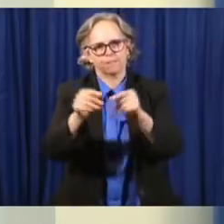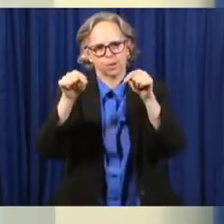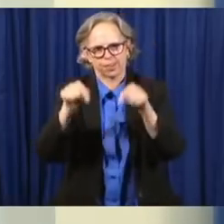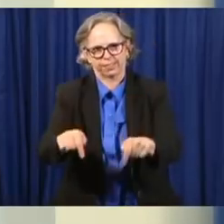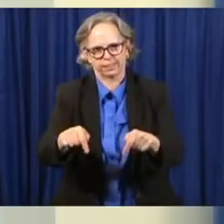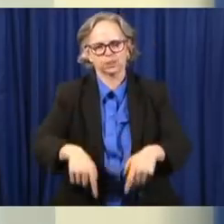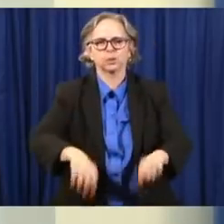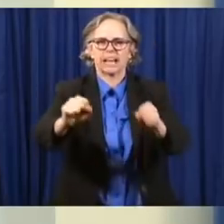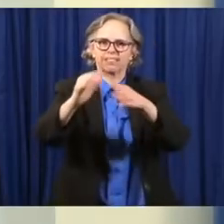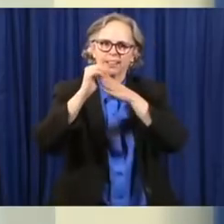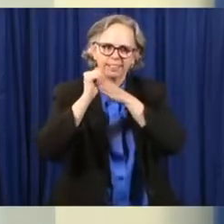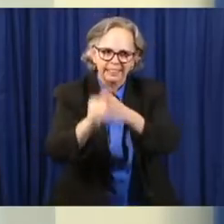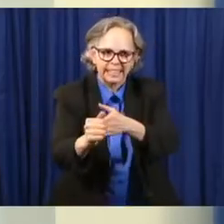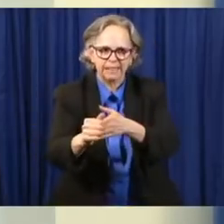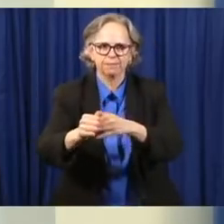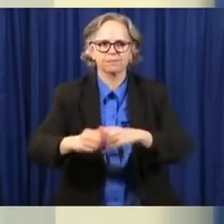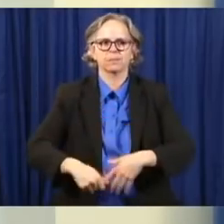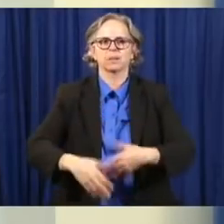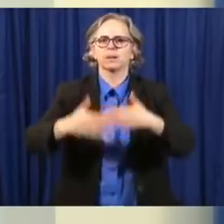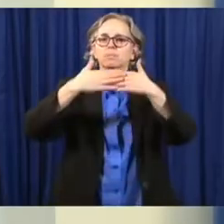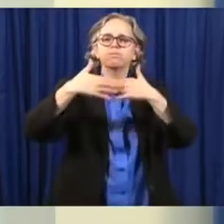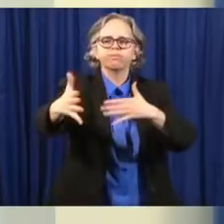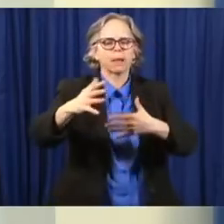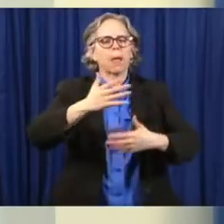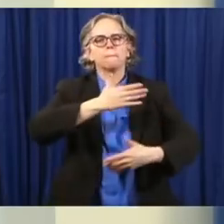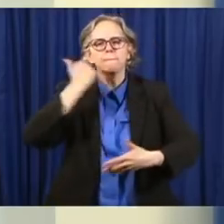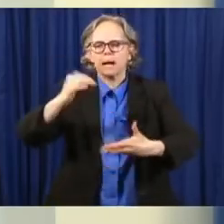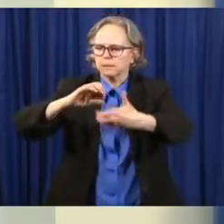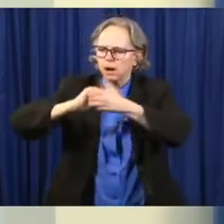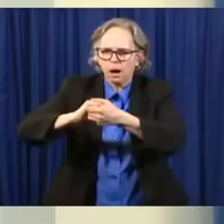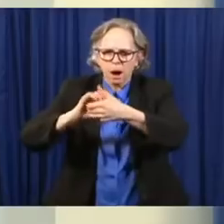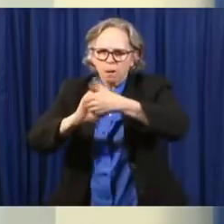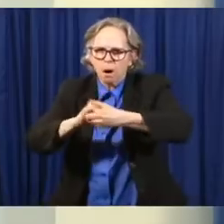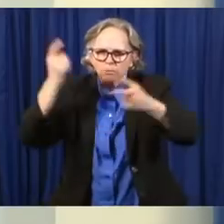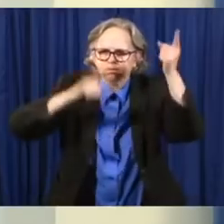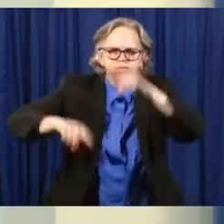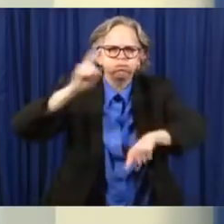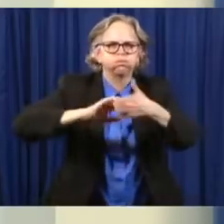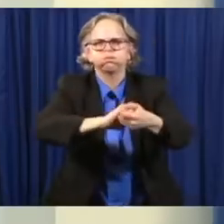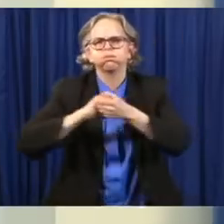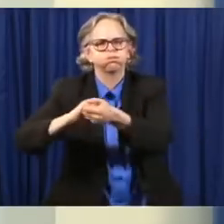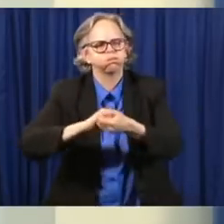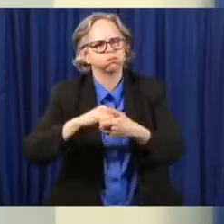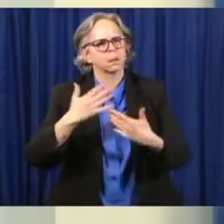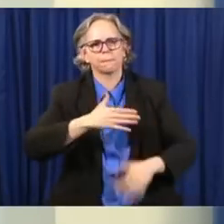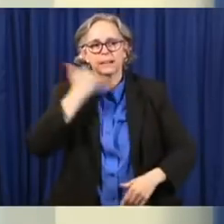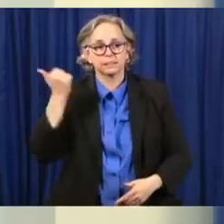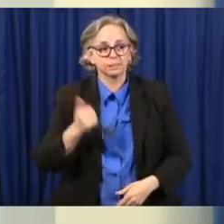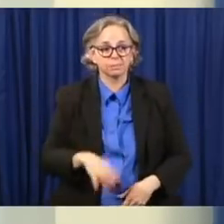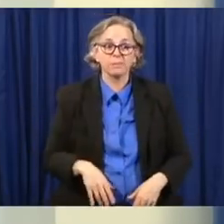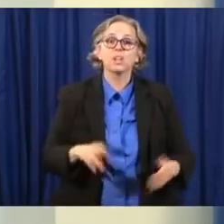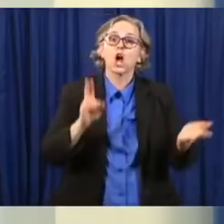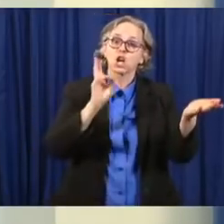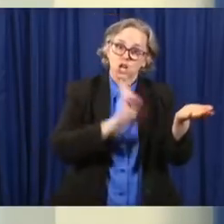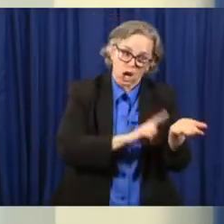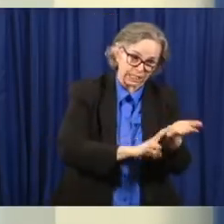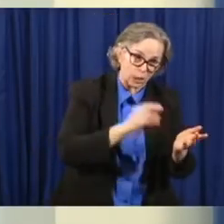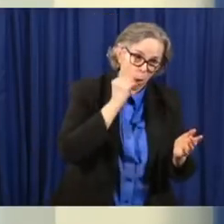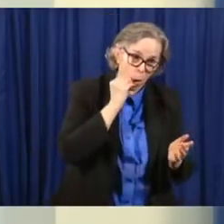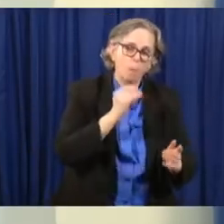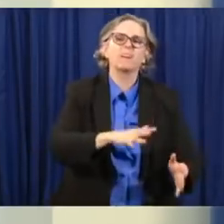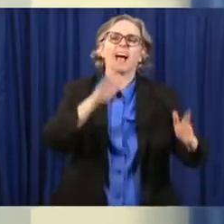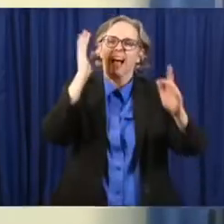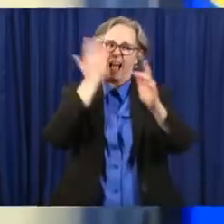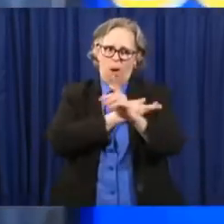on behalf of the governor. So nursing homes, that is our goal, eventually to be able to even test throughout them. Andy,